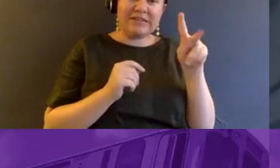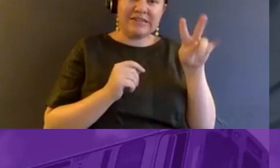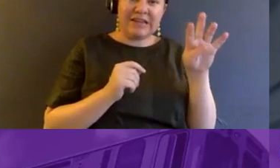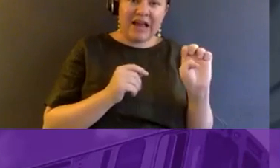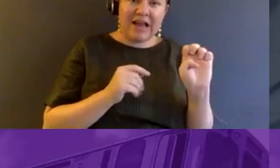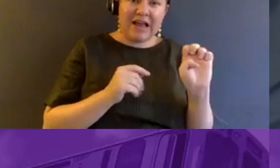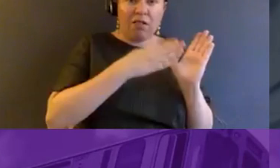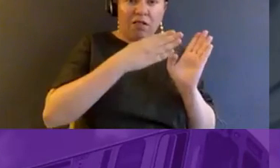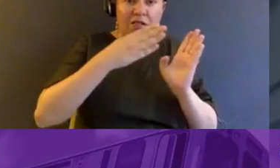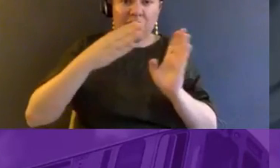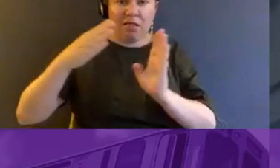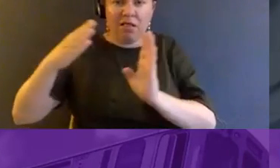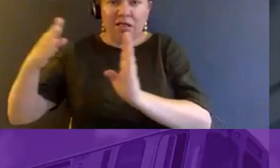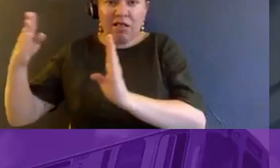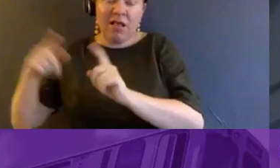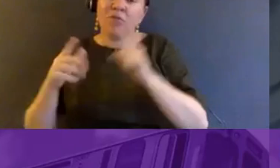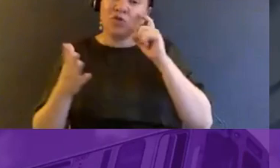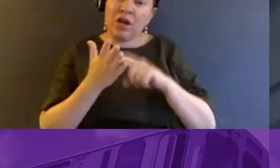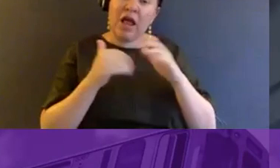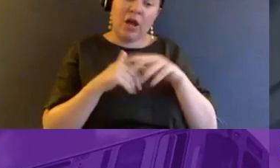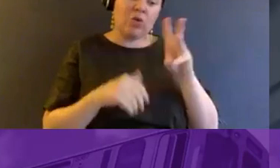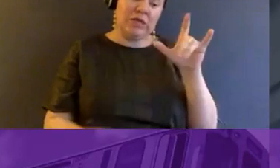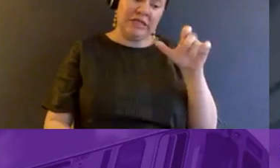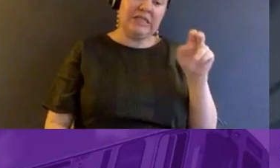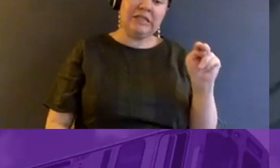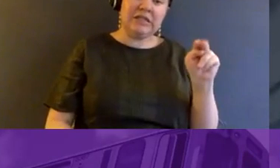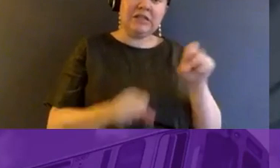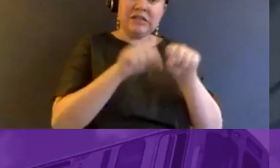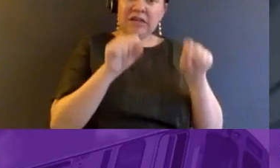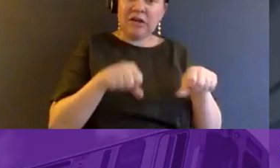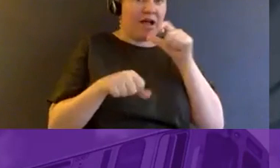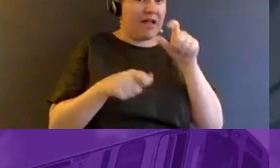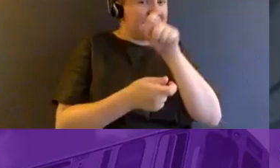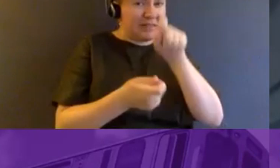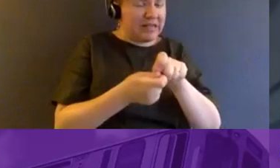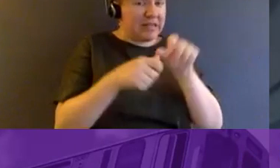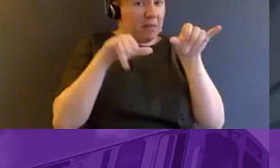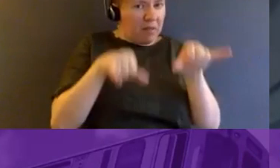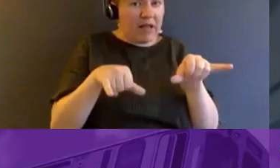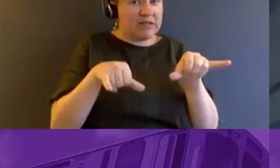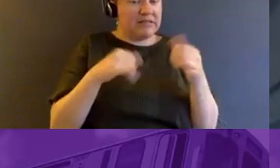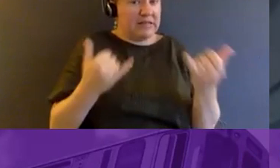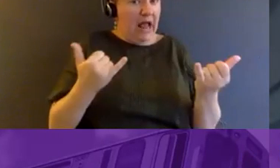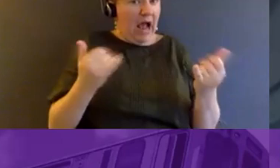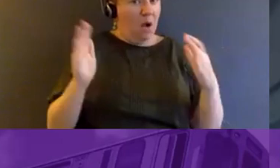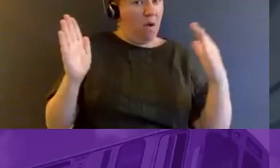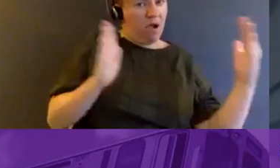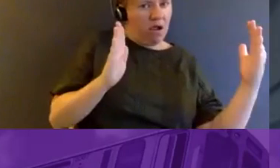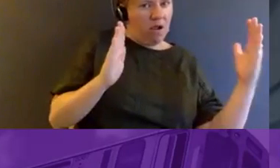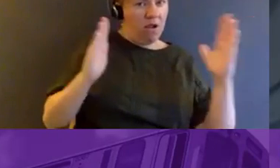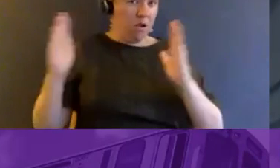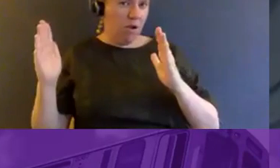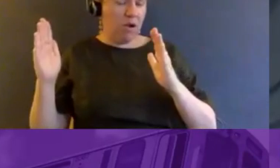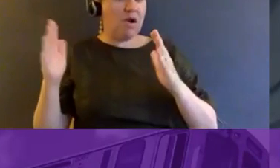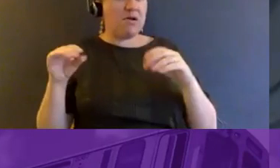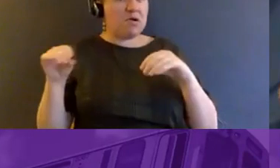movement. You will notice, though, at Wilson, the station wasn't in the same exact place that it is today. Stations both